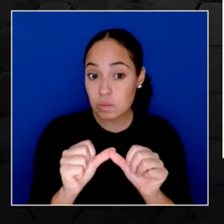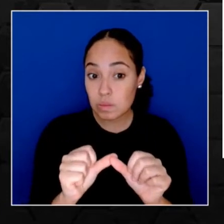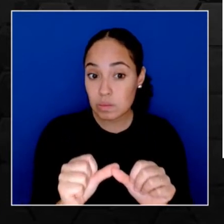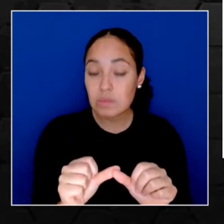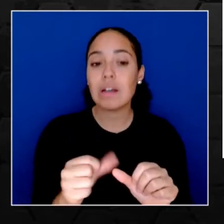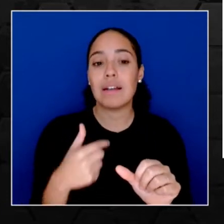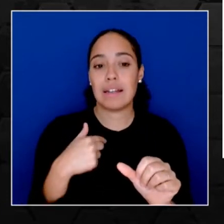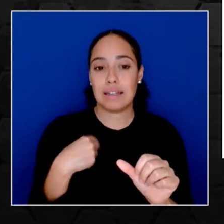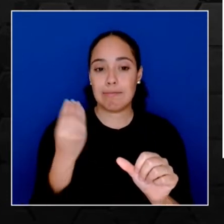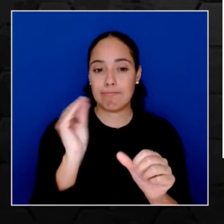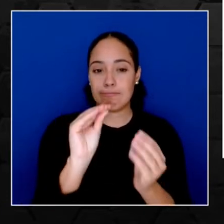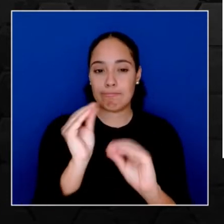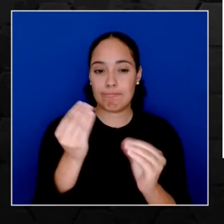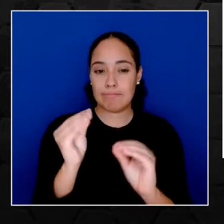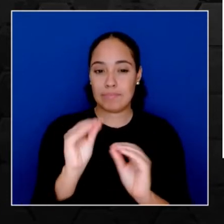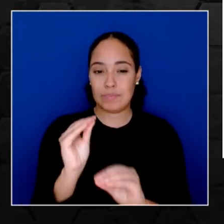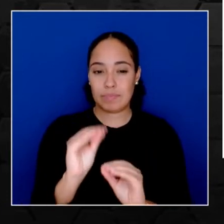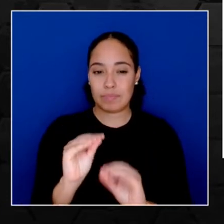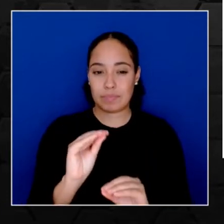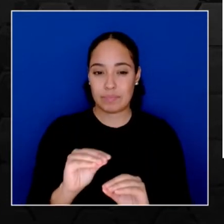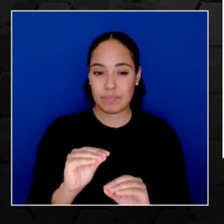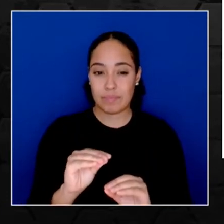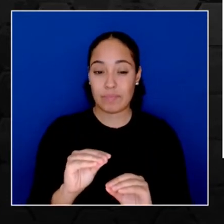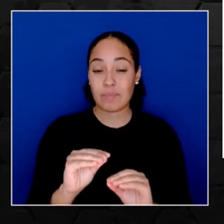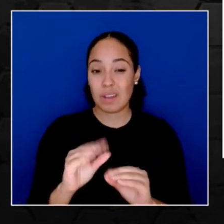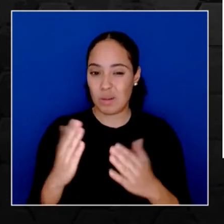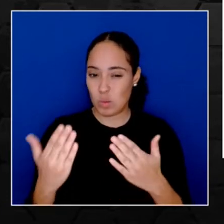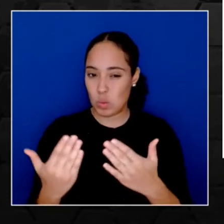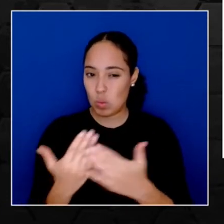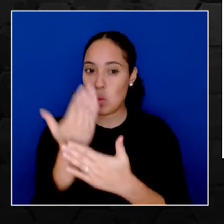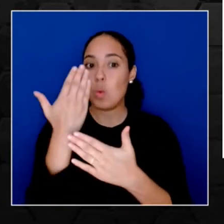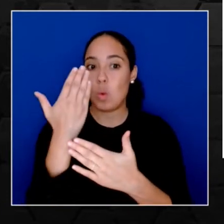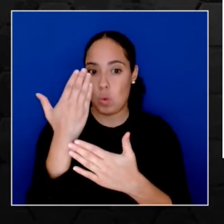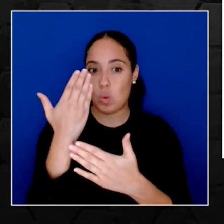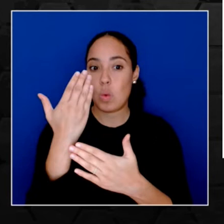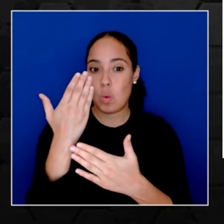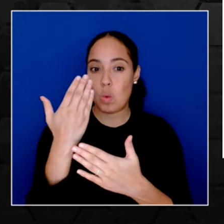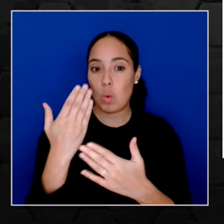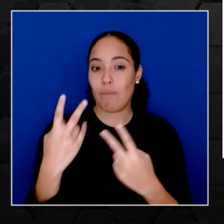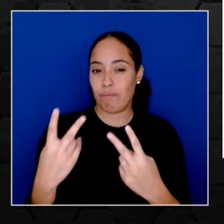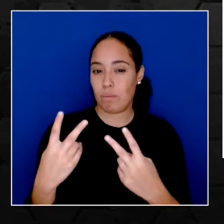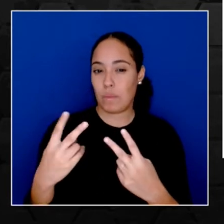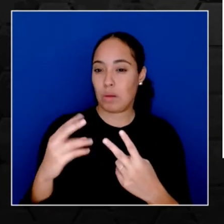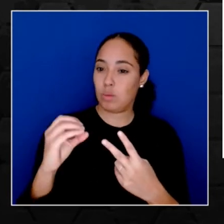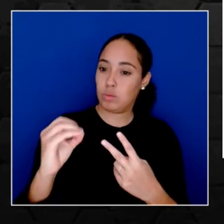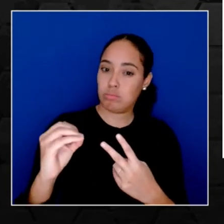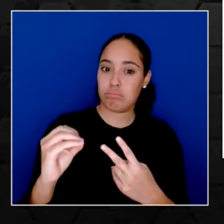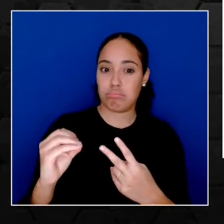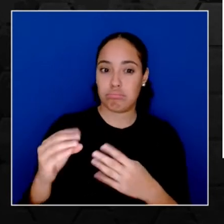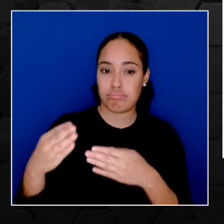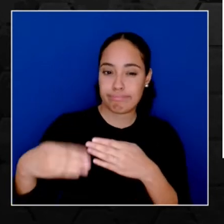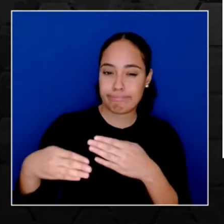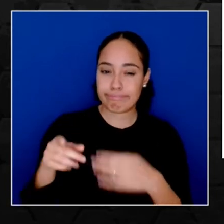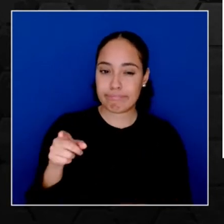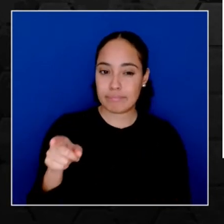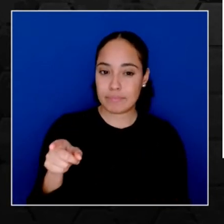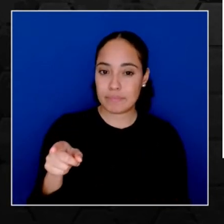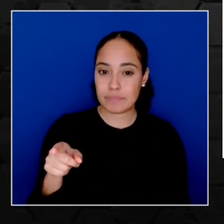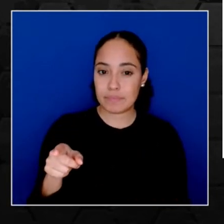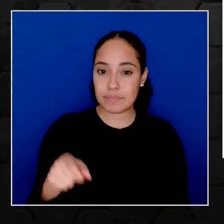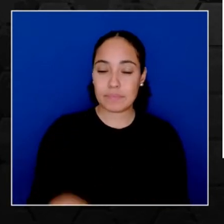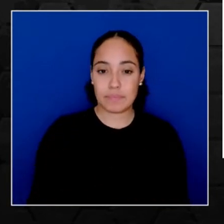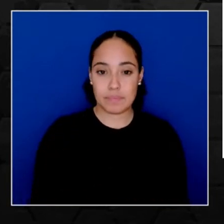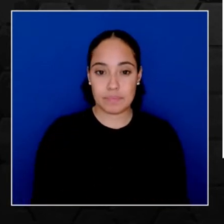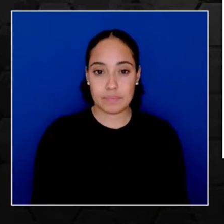So I am actually creating new tensors specifically. So I have to, because I have to use only my only the tensor, like about